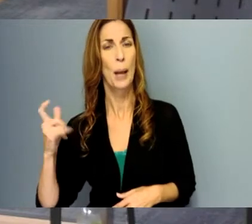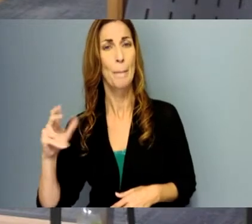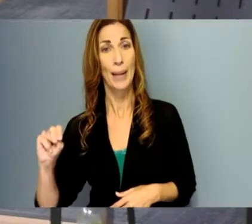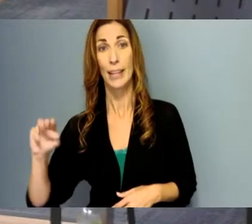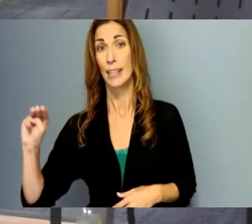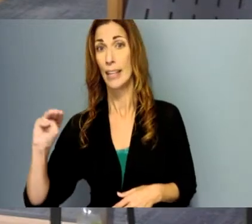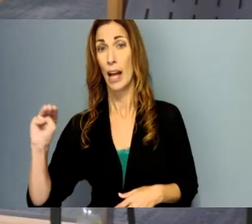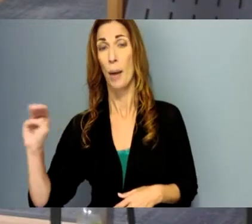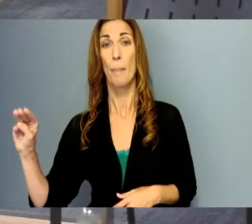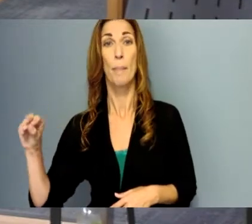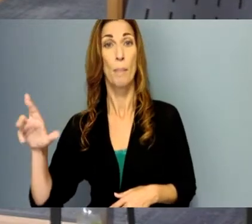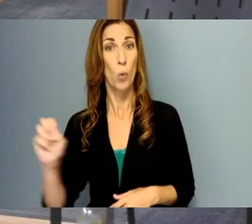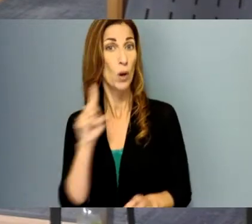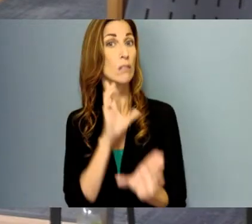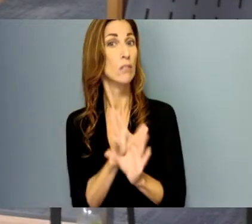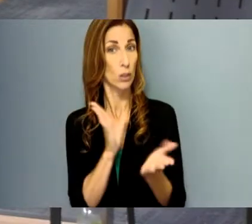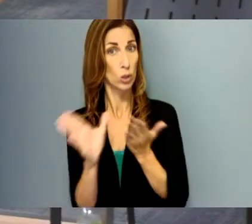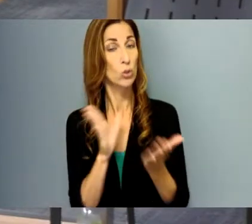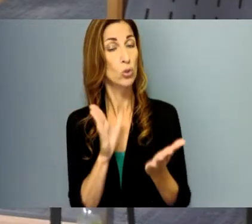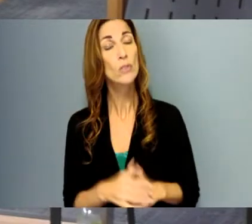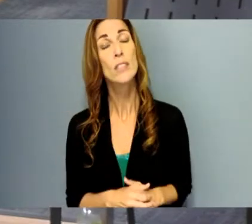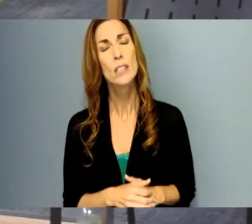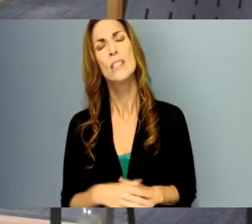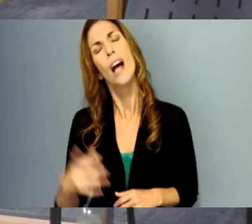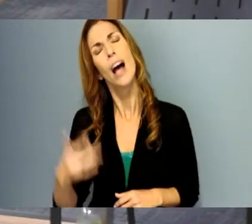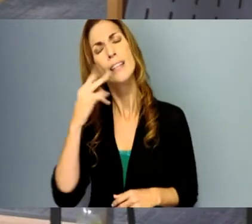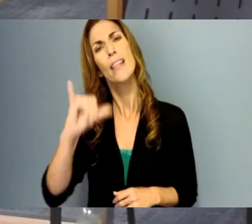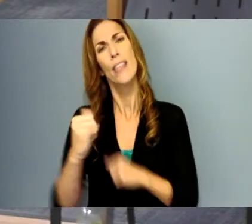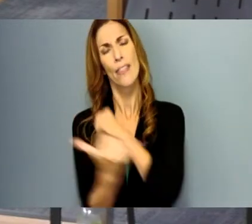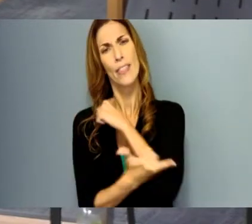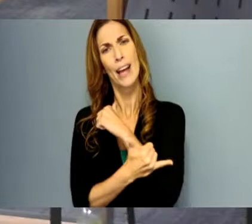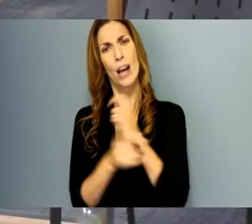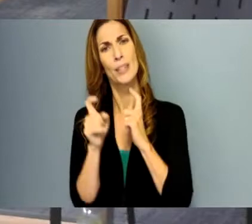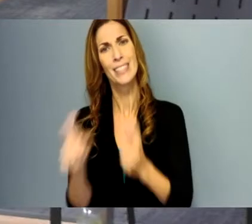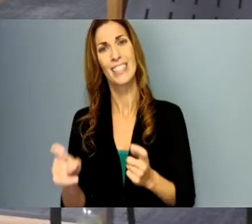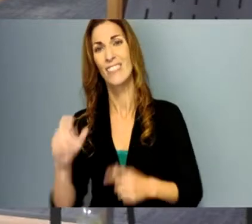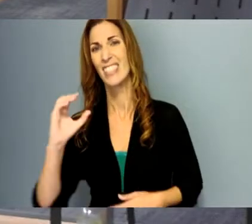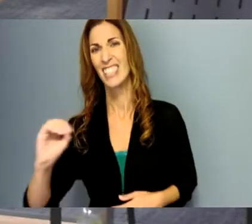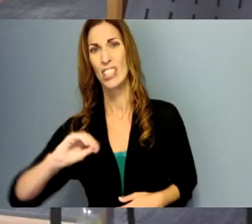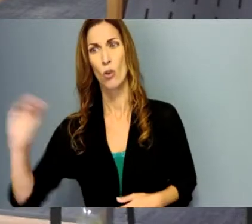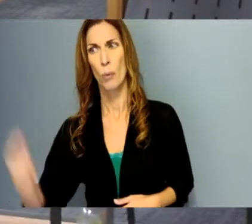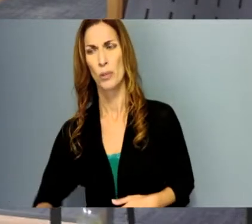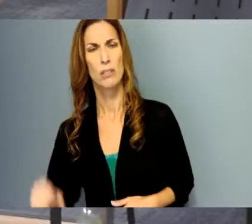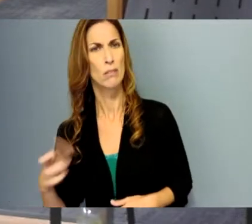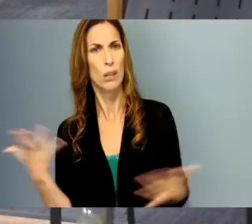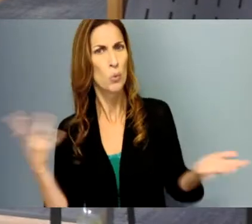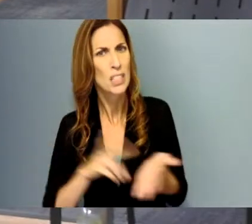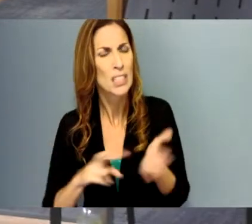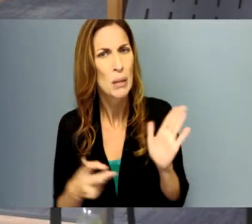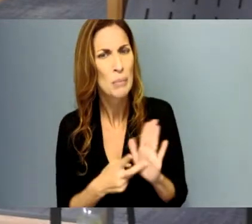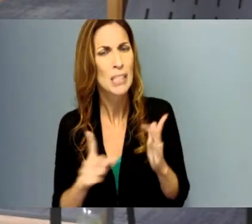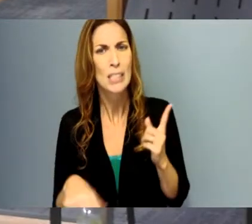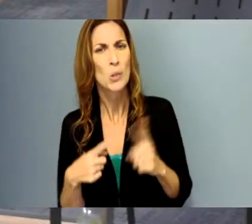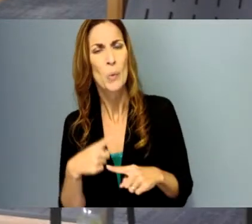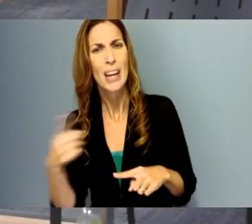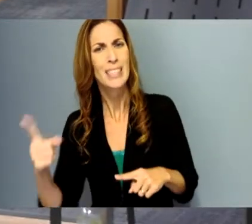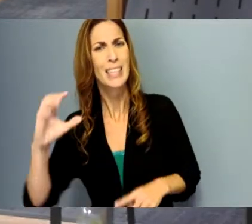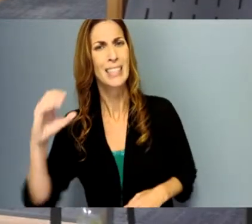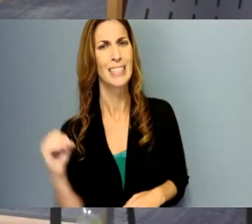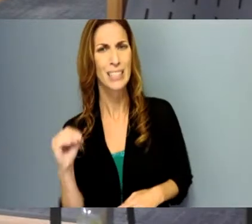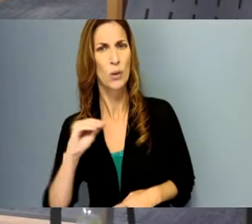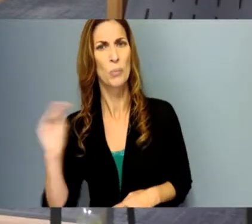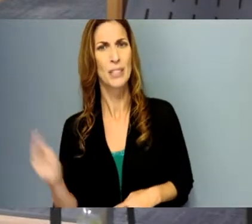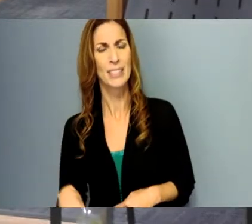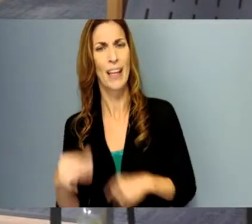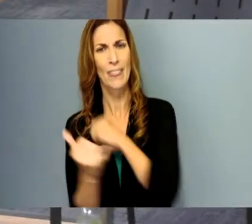Moore, psychology services. So I see that the county is giving 0%. So what does that mean when it's 0% that the